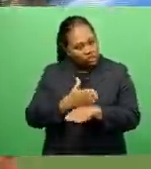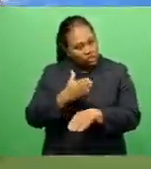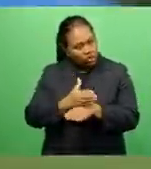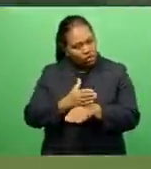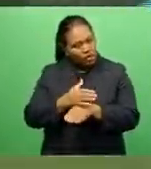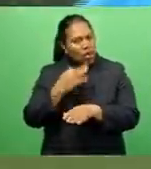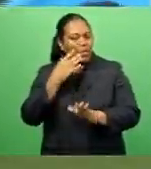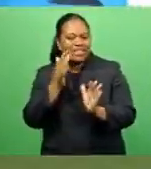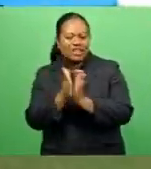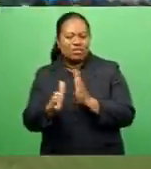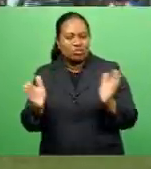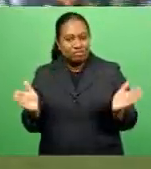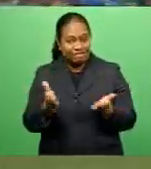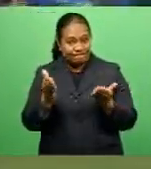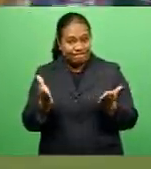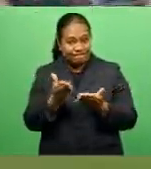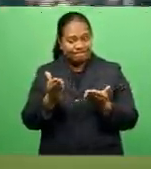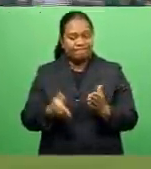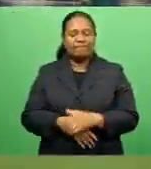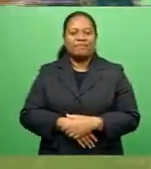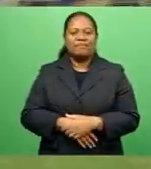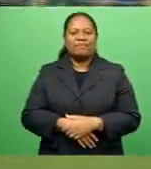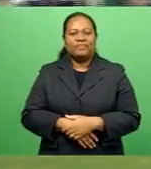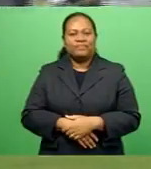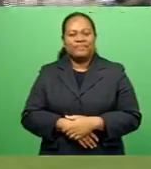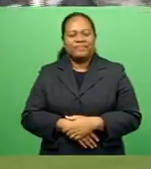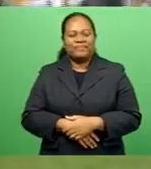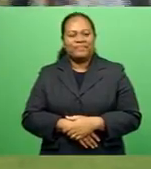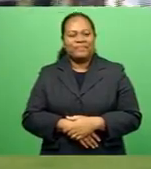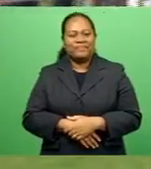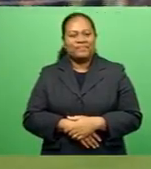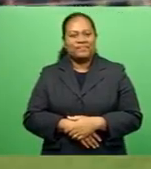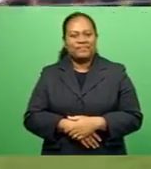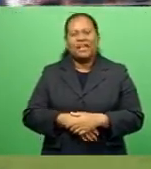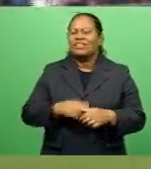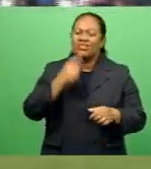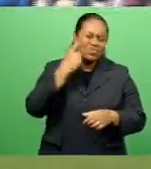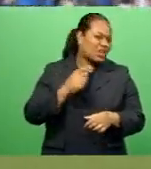inside on the playground, and they try their best